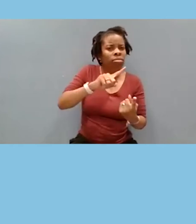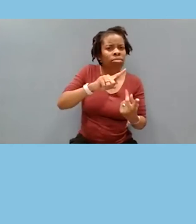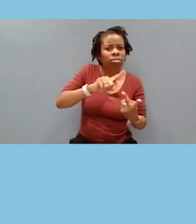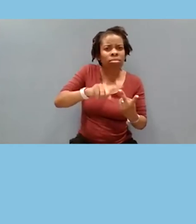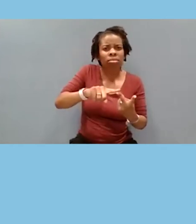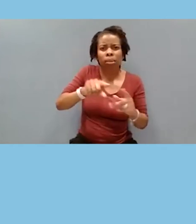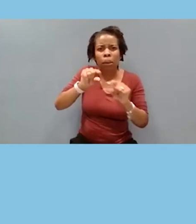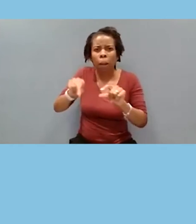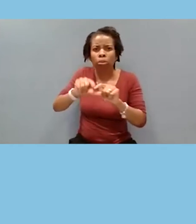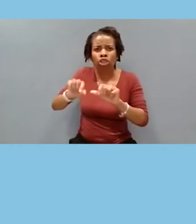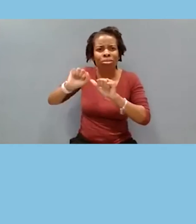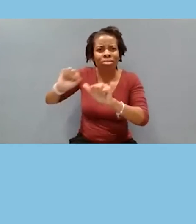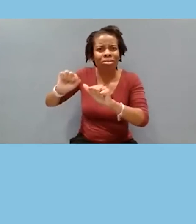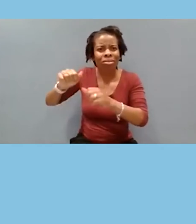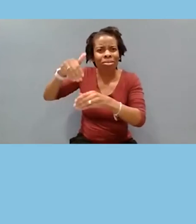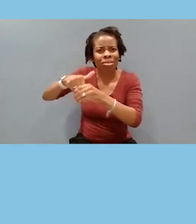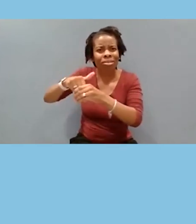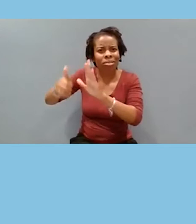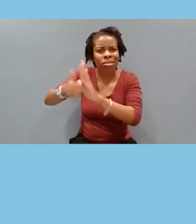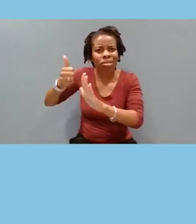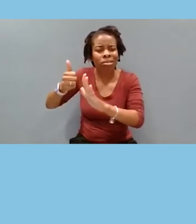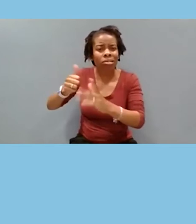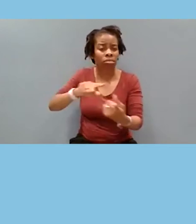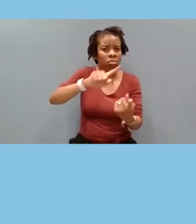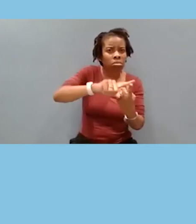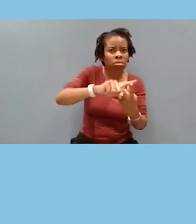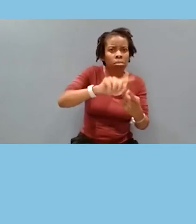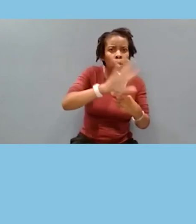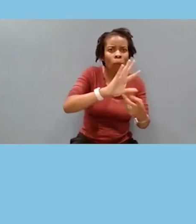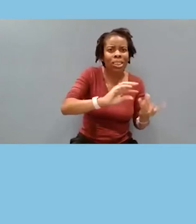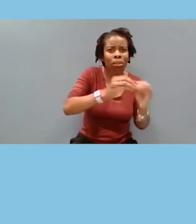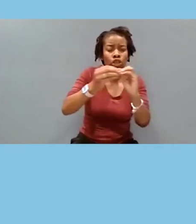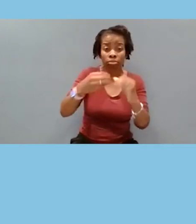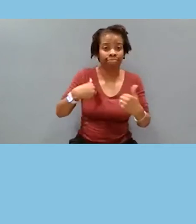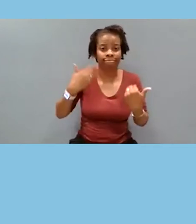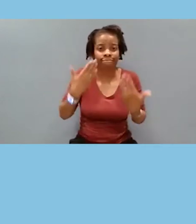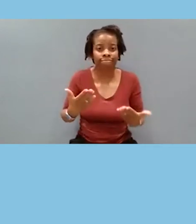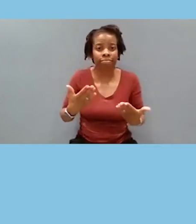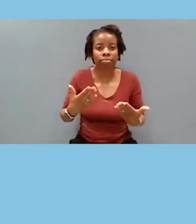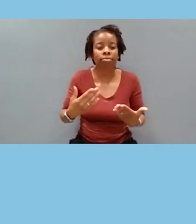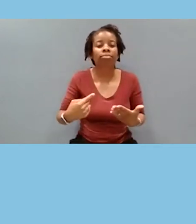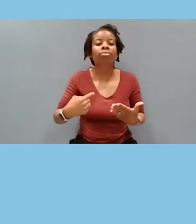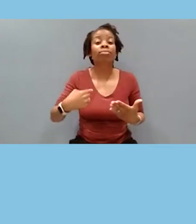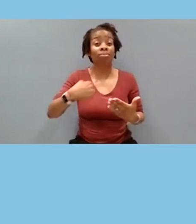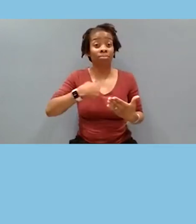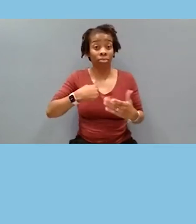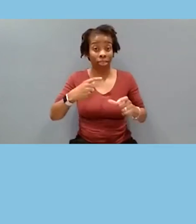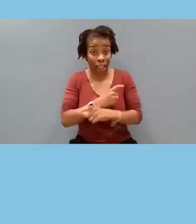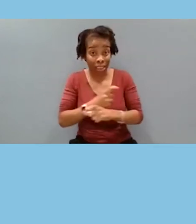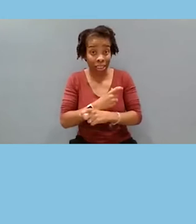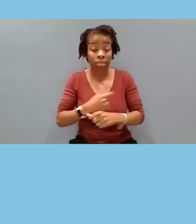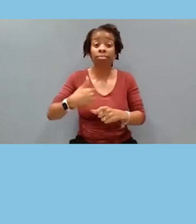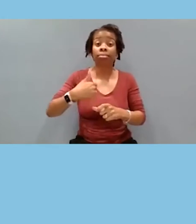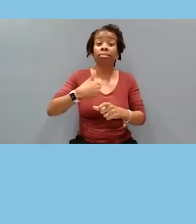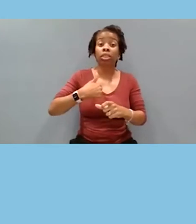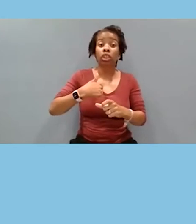moving images. I'm an interpretive sociologist doing disability studies who is dyslexic.